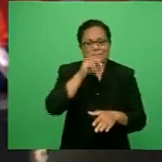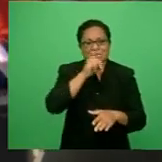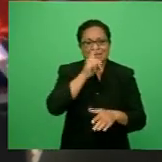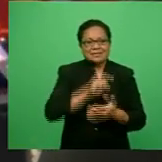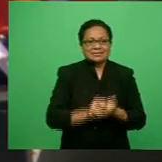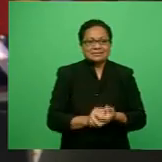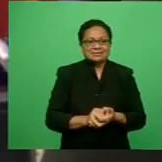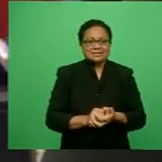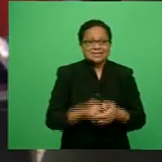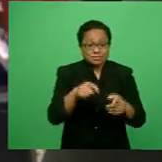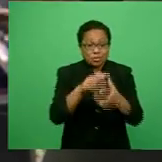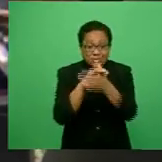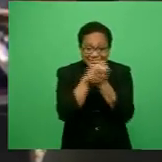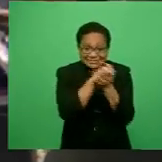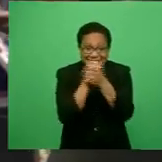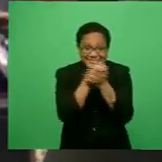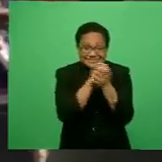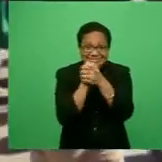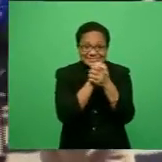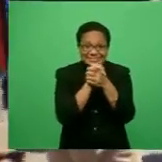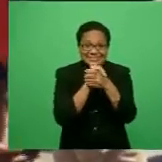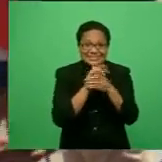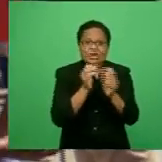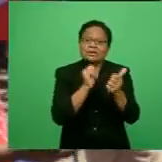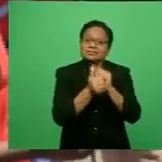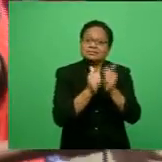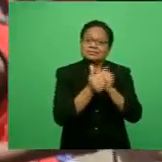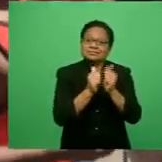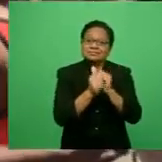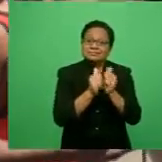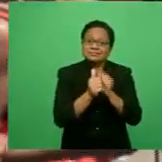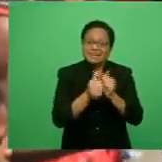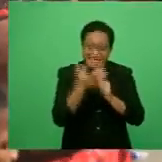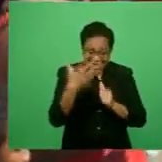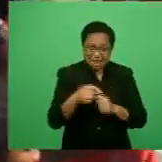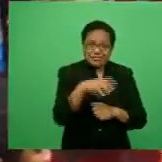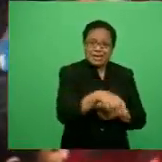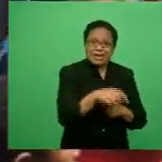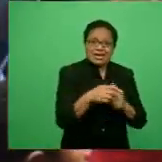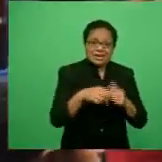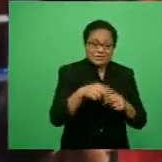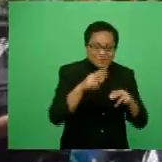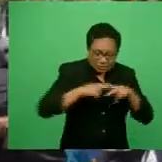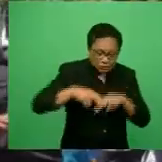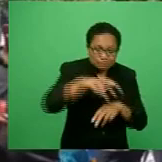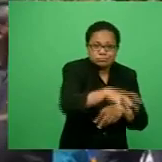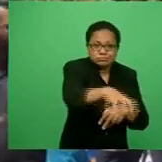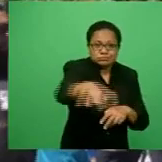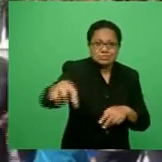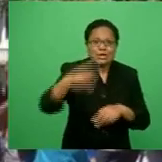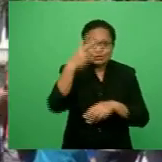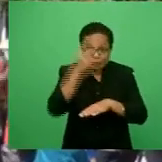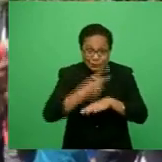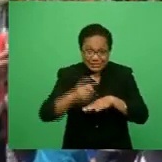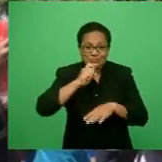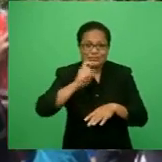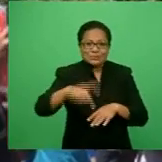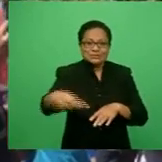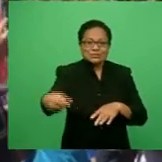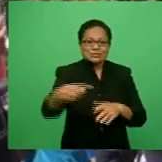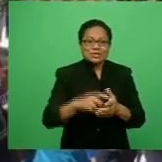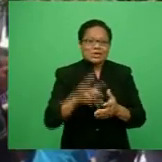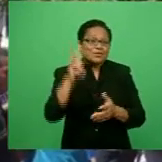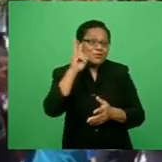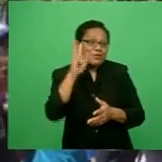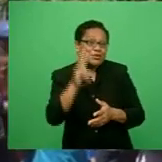Similar competitions were held at major centers around the country and will continue for the next 2 weeks. The entertaining Vodafone Vanua